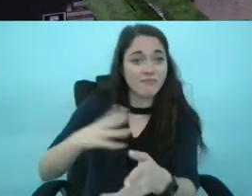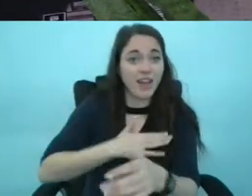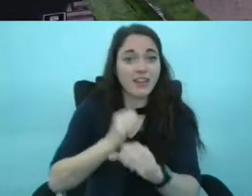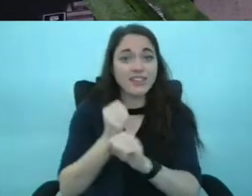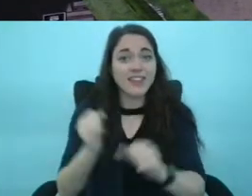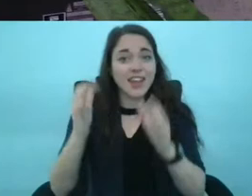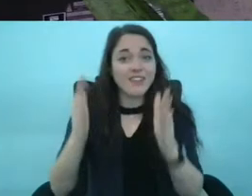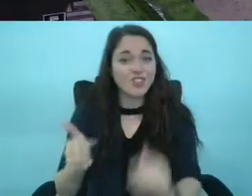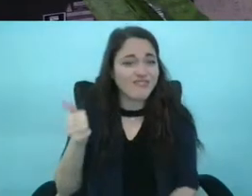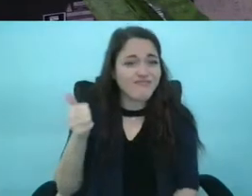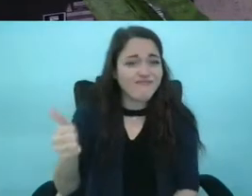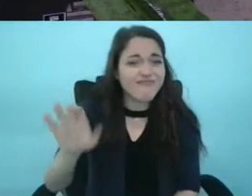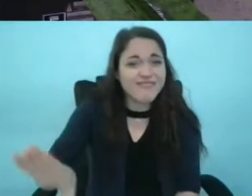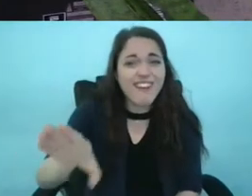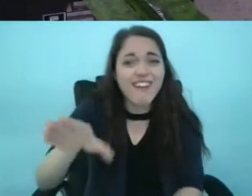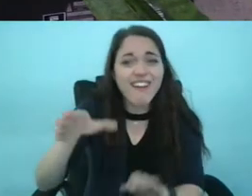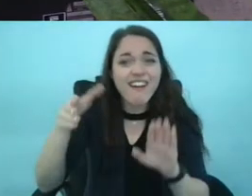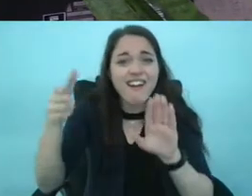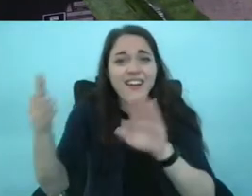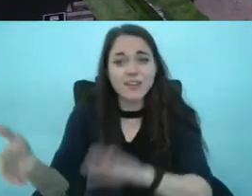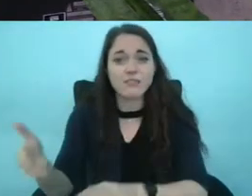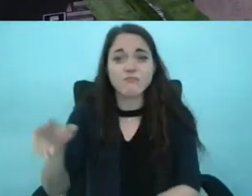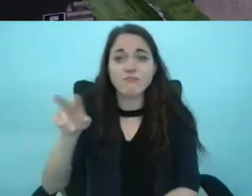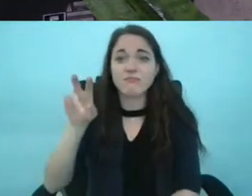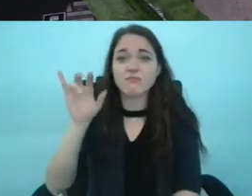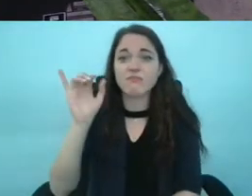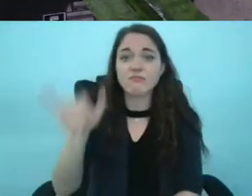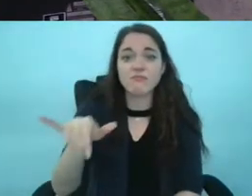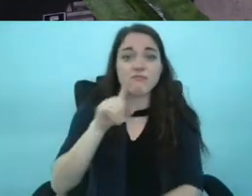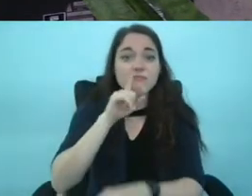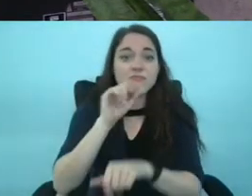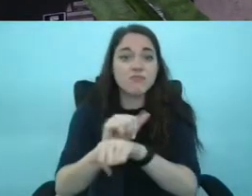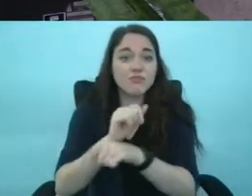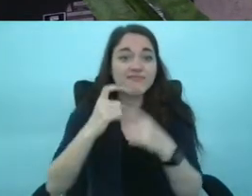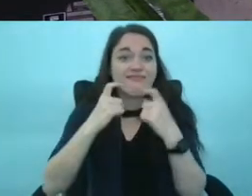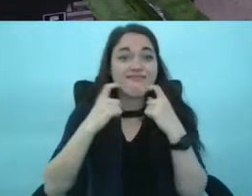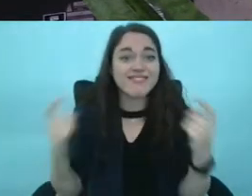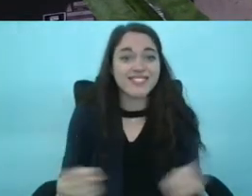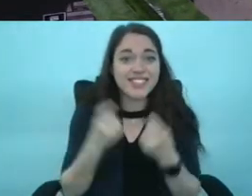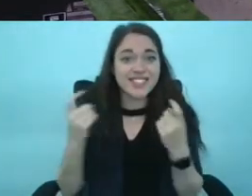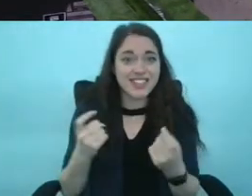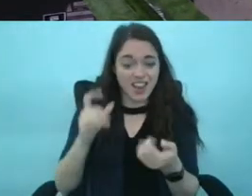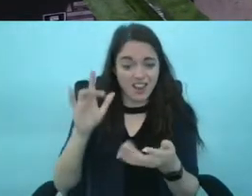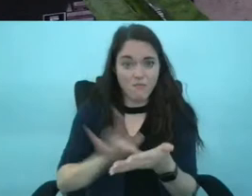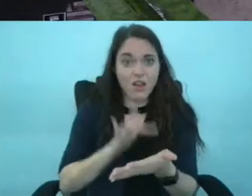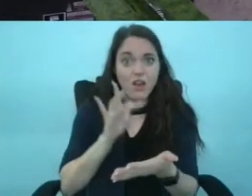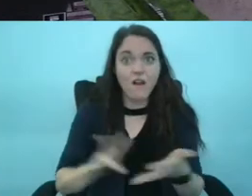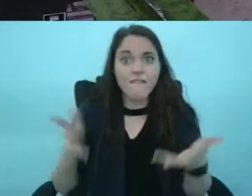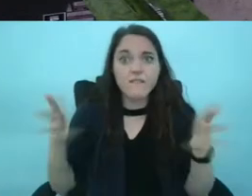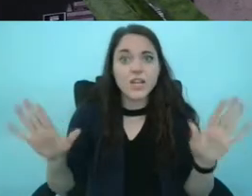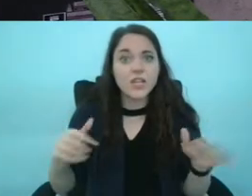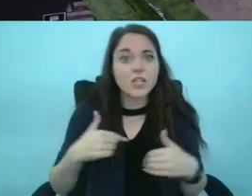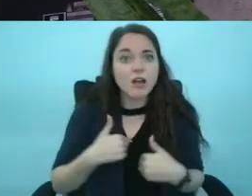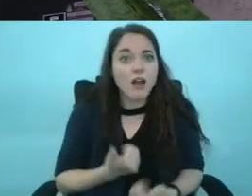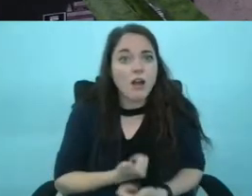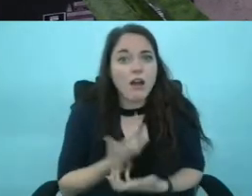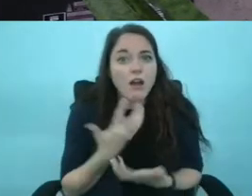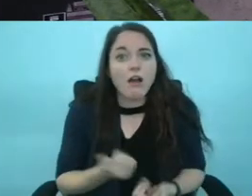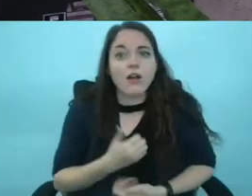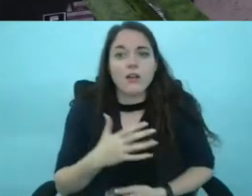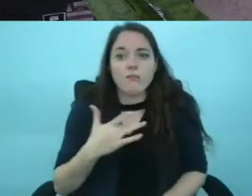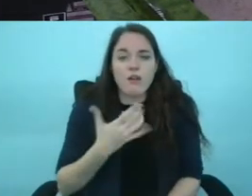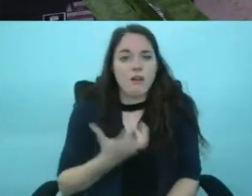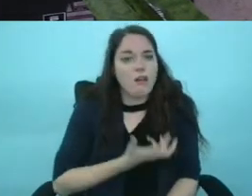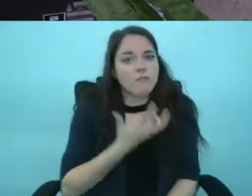Savior died, down where for cleansing from sin I cried, there to my heart was the